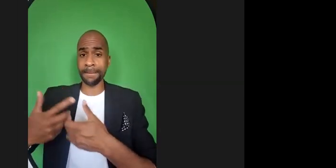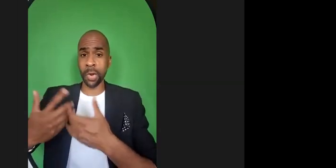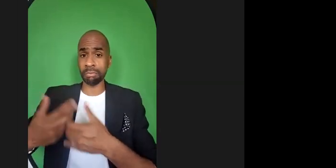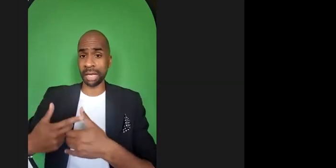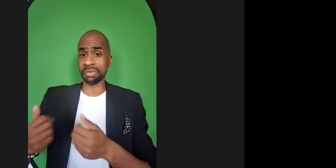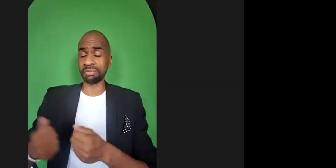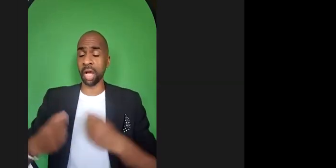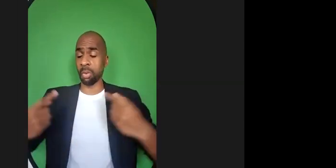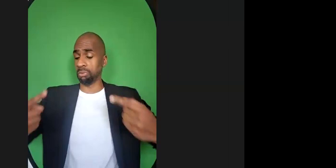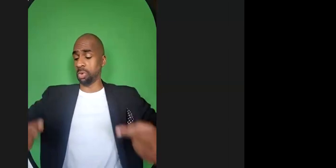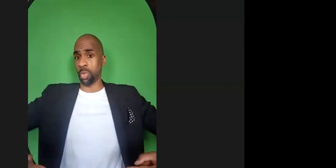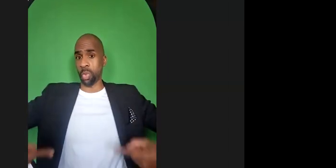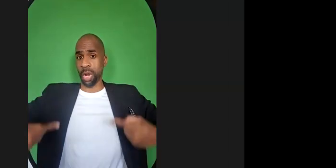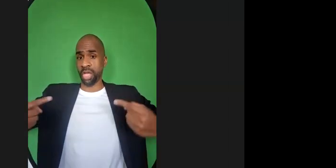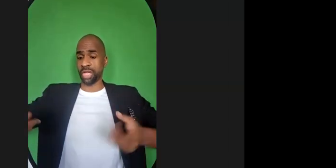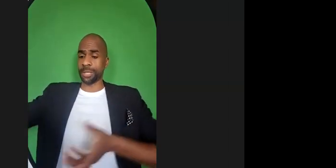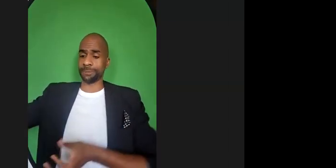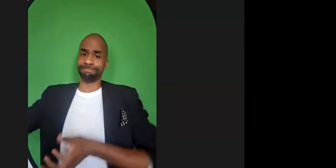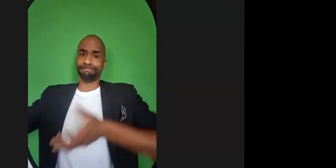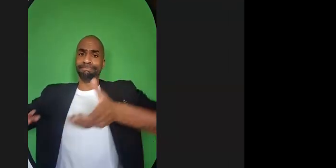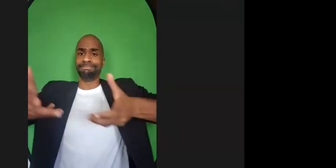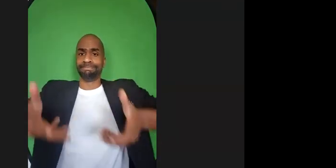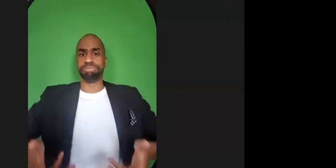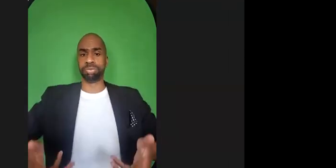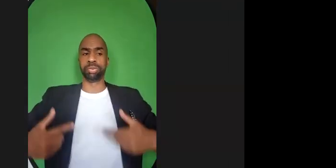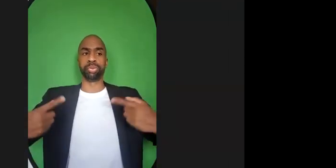but this is, not terribly common. It's certainly